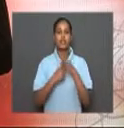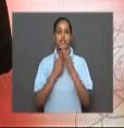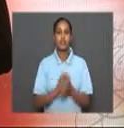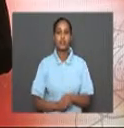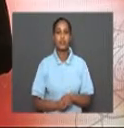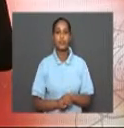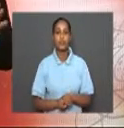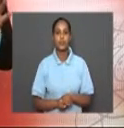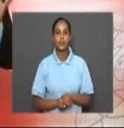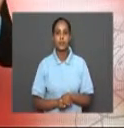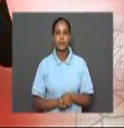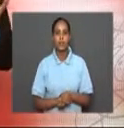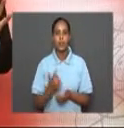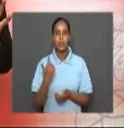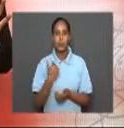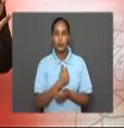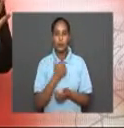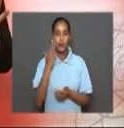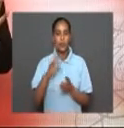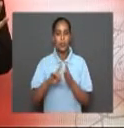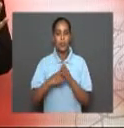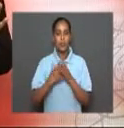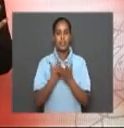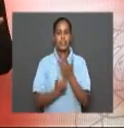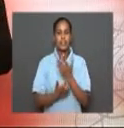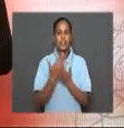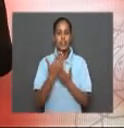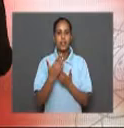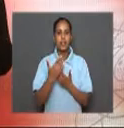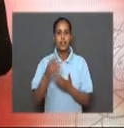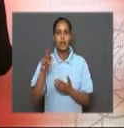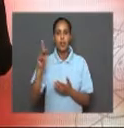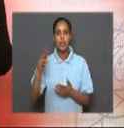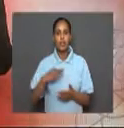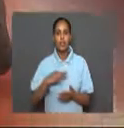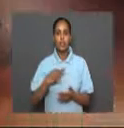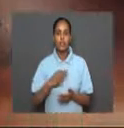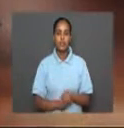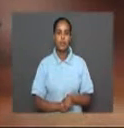started. We will begin by discussing polystyrene.